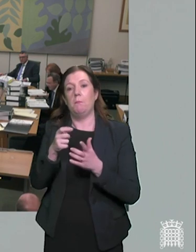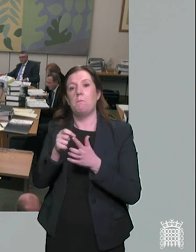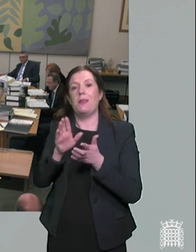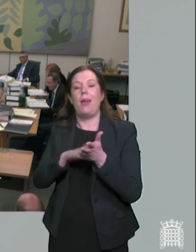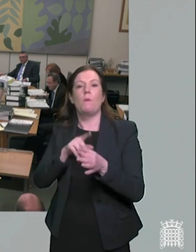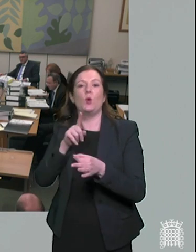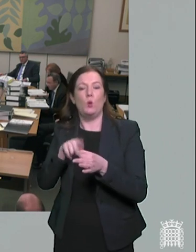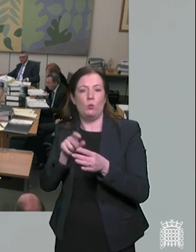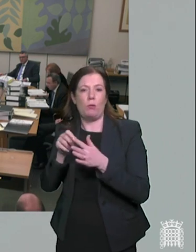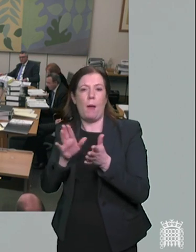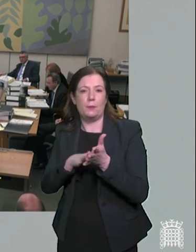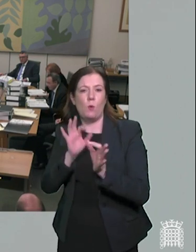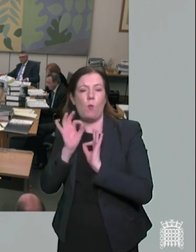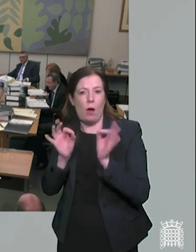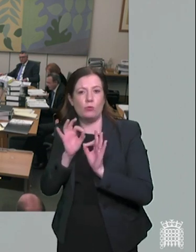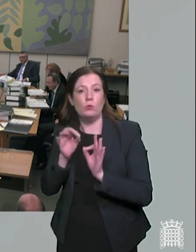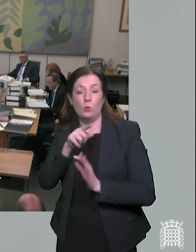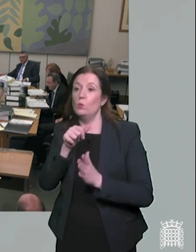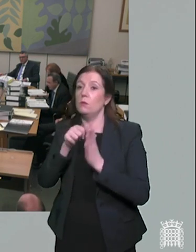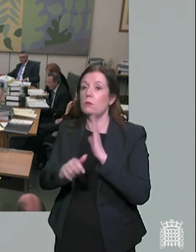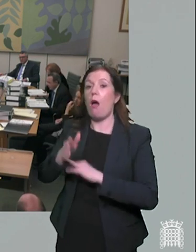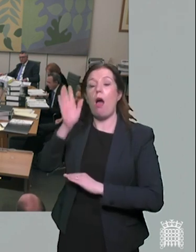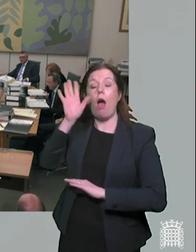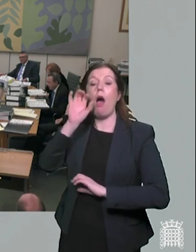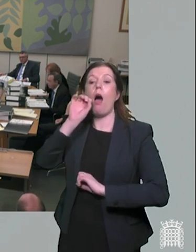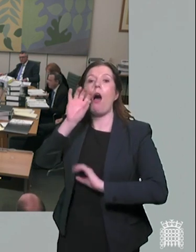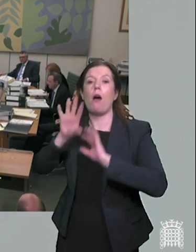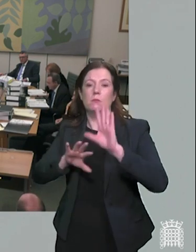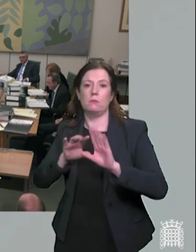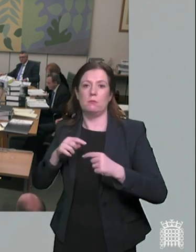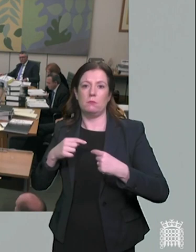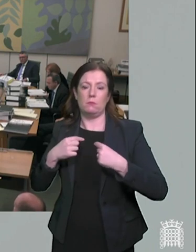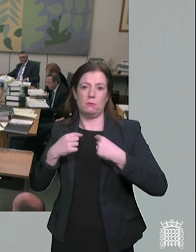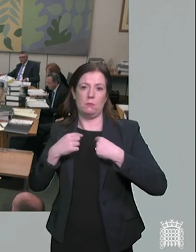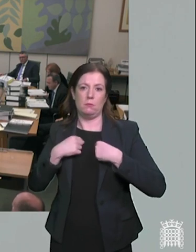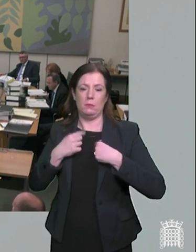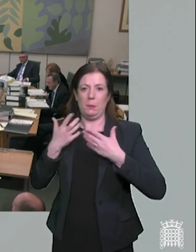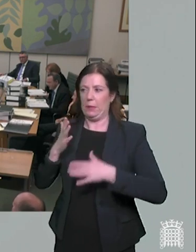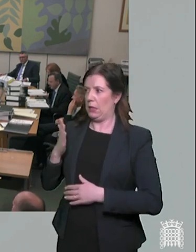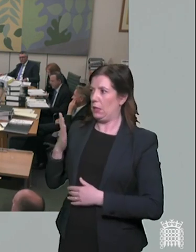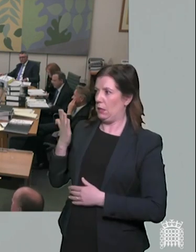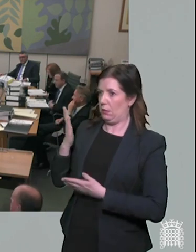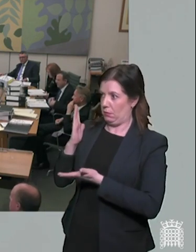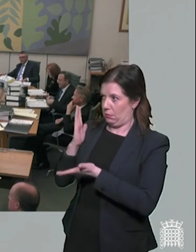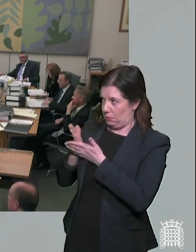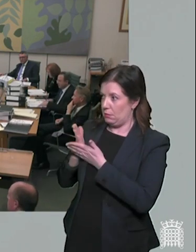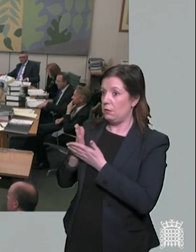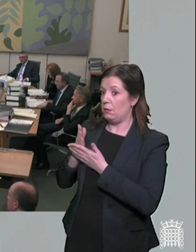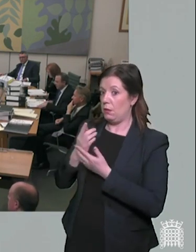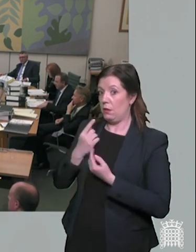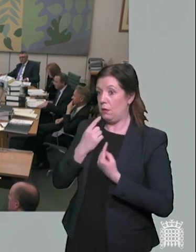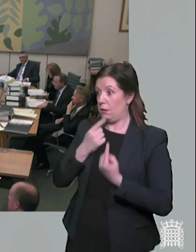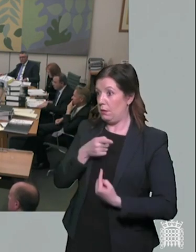Minister's questions, you told the House that, and I quote, "I've been repeatedly assured since these allegations